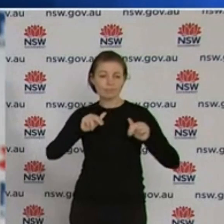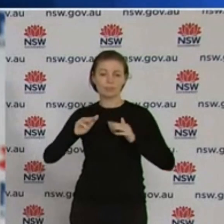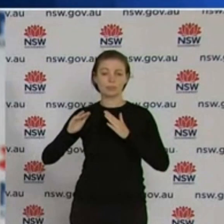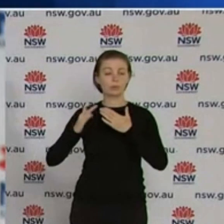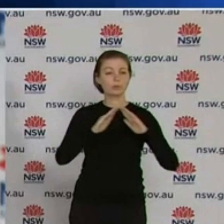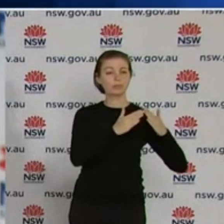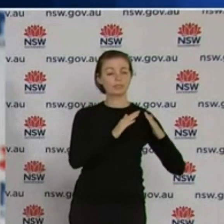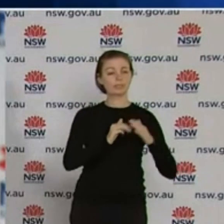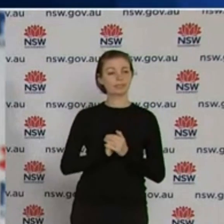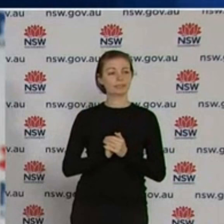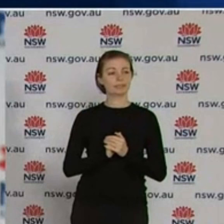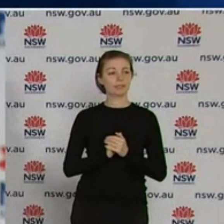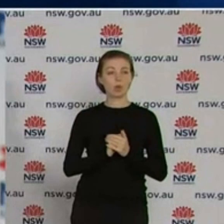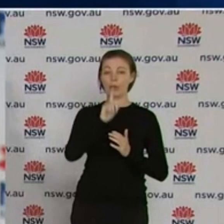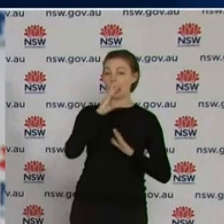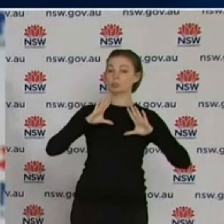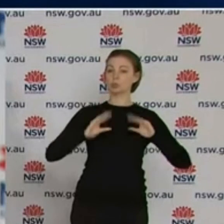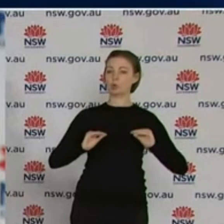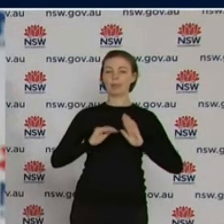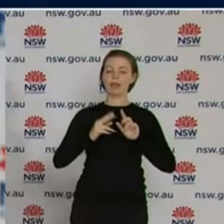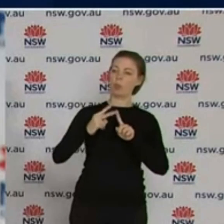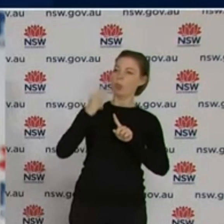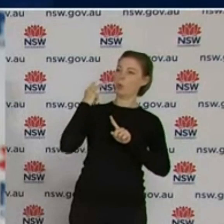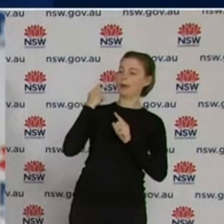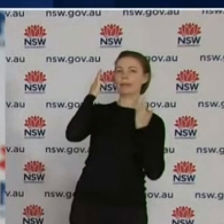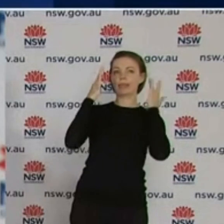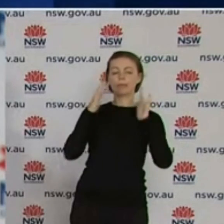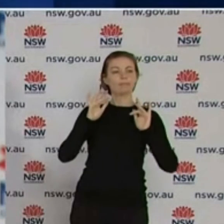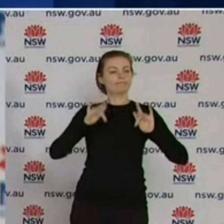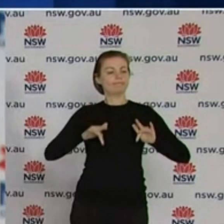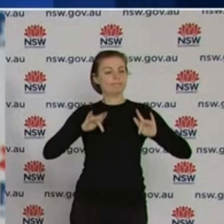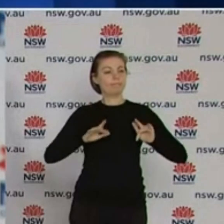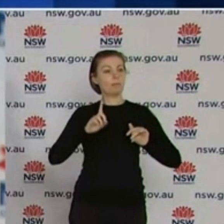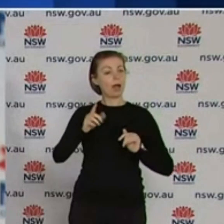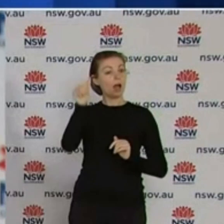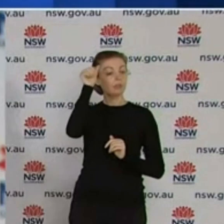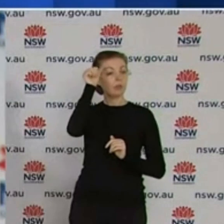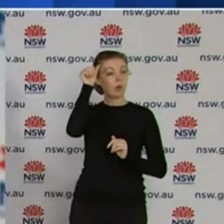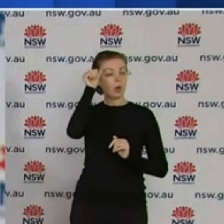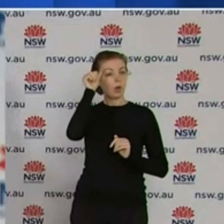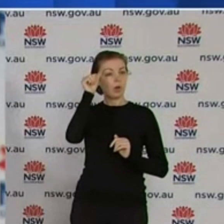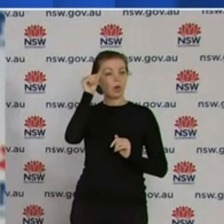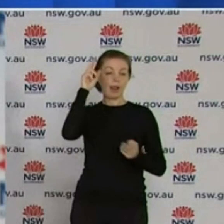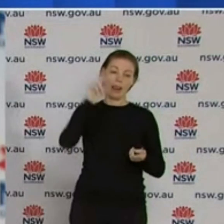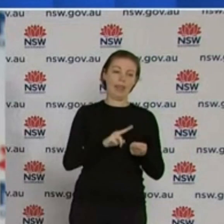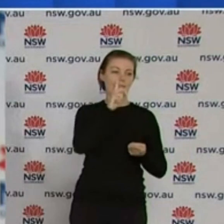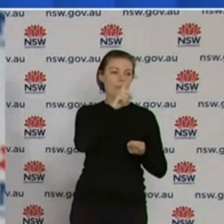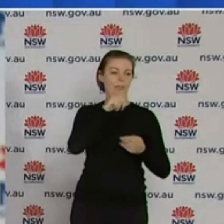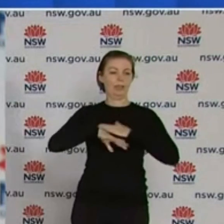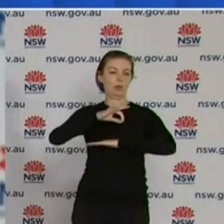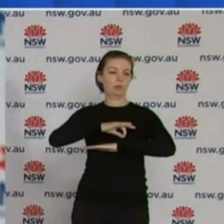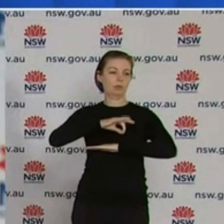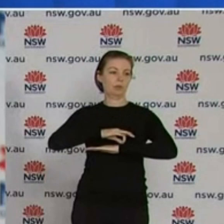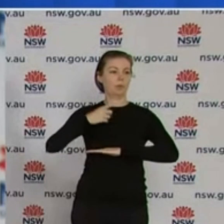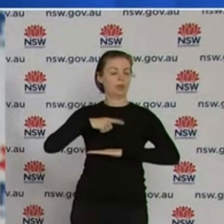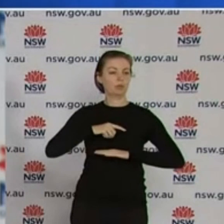extent we've been successful or otherwise, but I do know that we've prevented thousands of hospitalisations and potentially